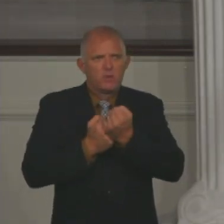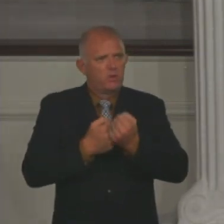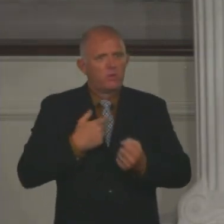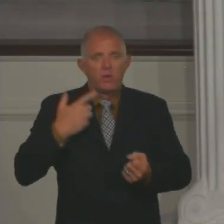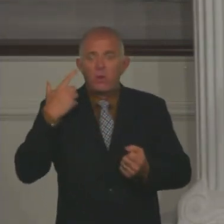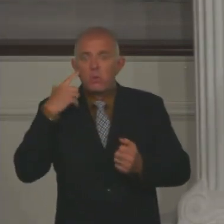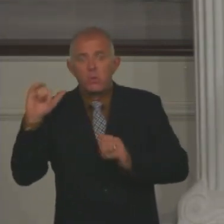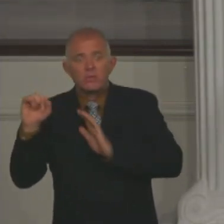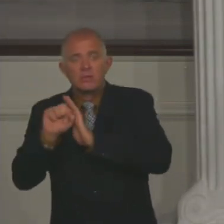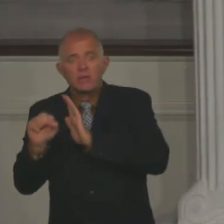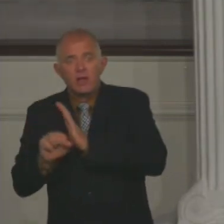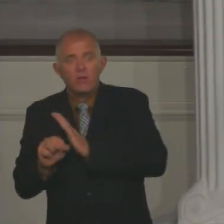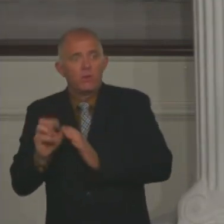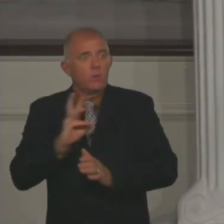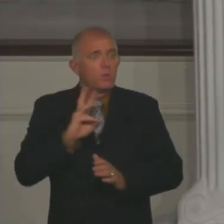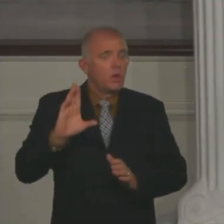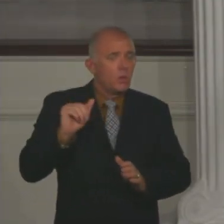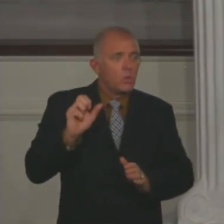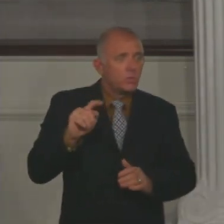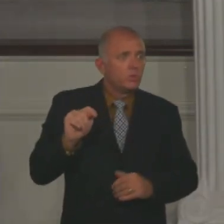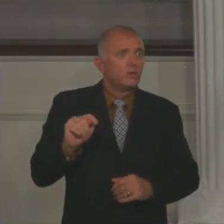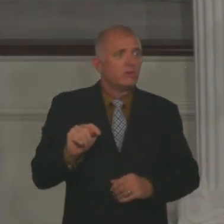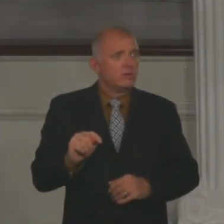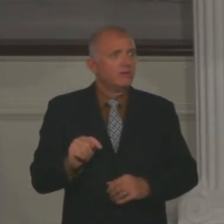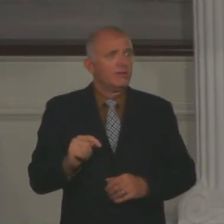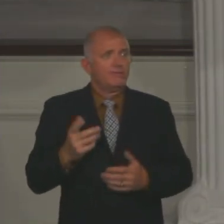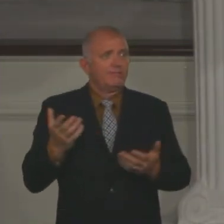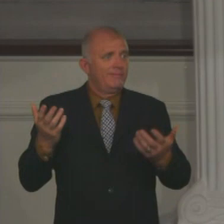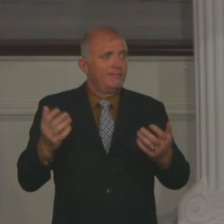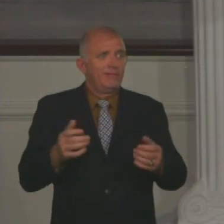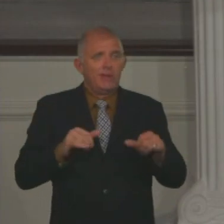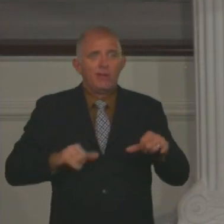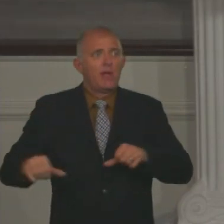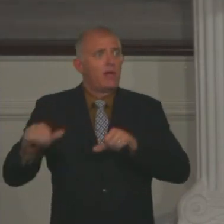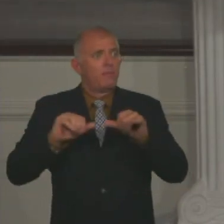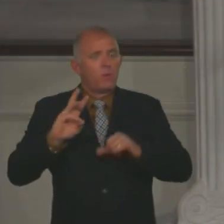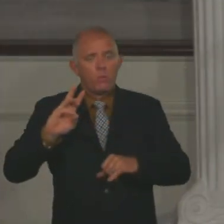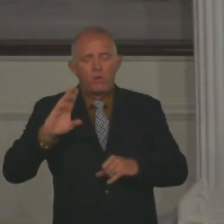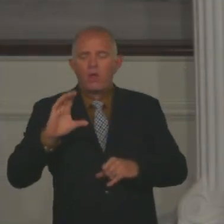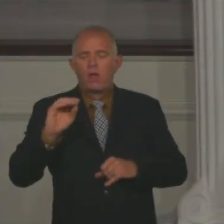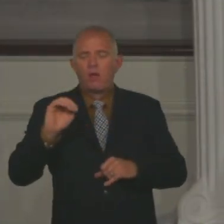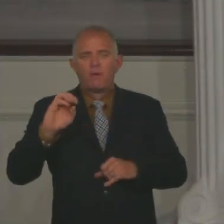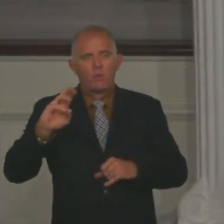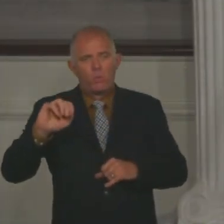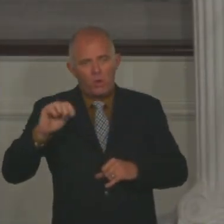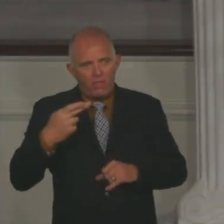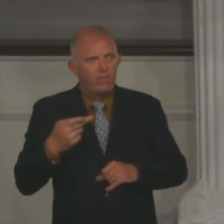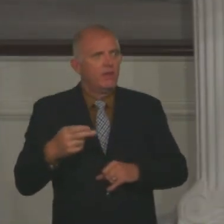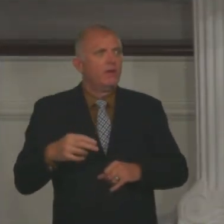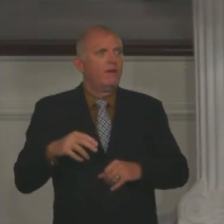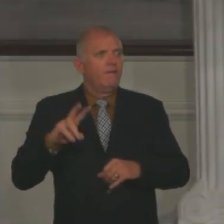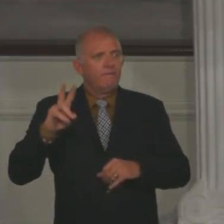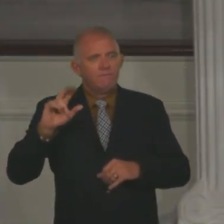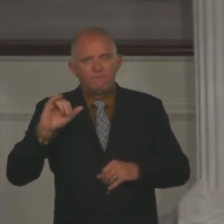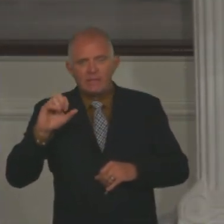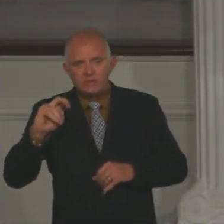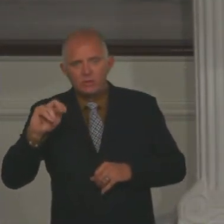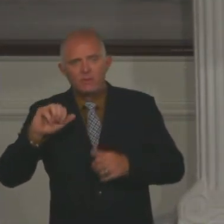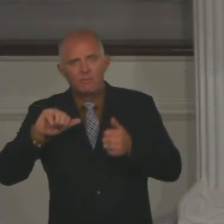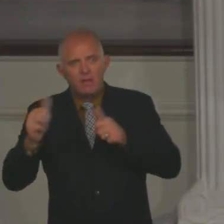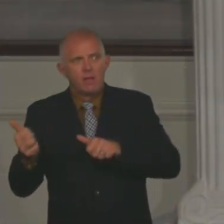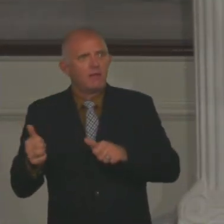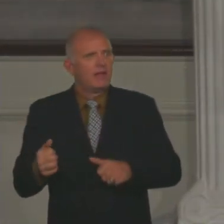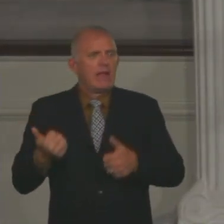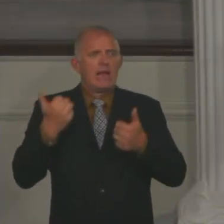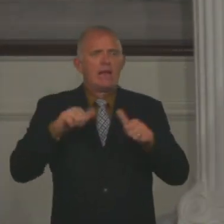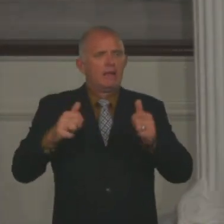West Coast. I'm for Commonwealth. I'm for Vision Baptist. I'm for Crown College of the Bible. Any place where God